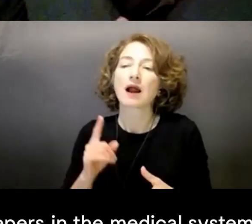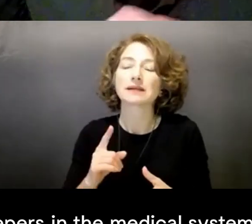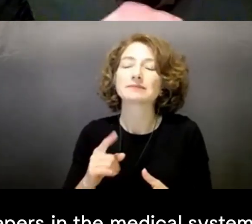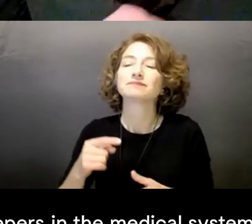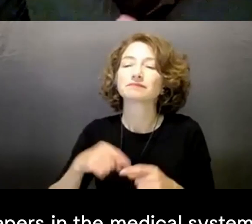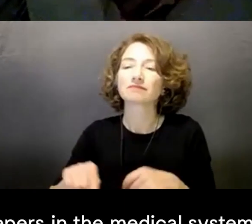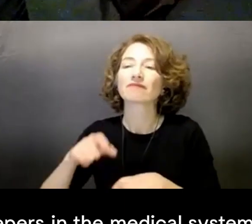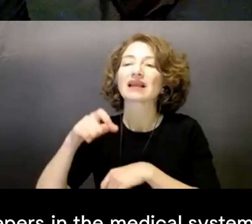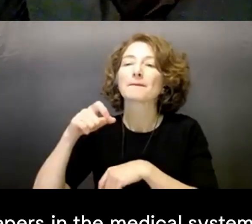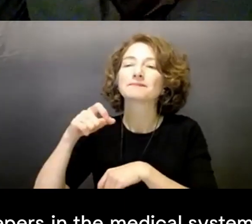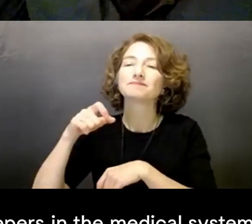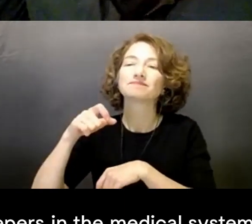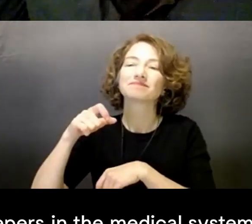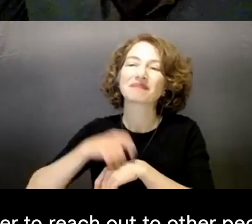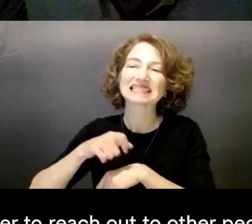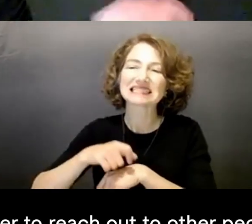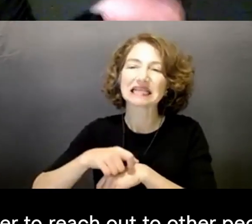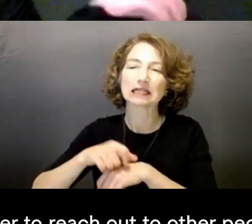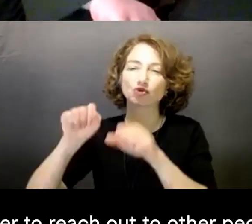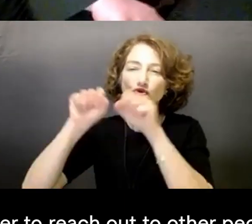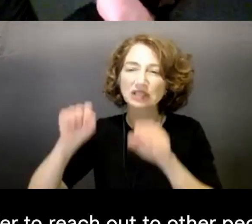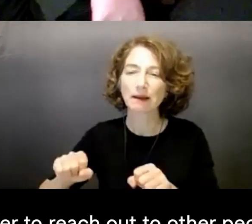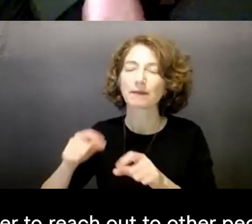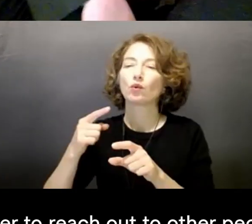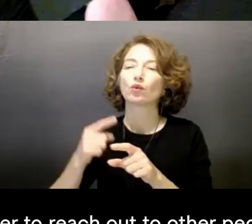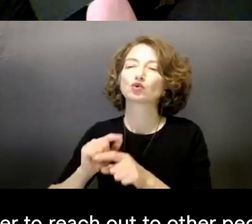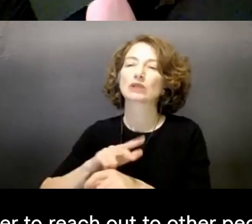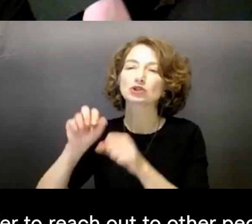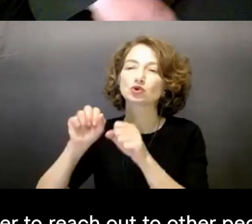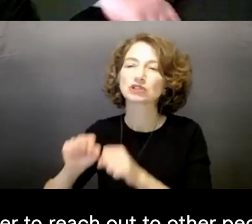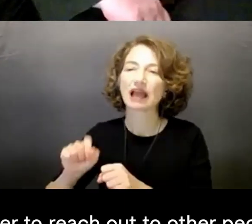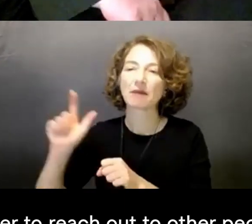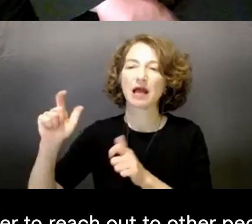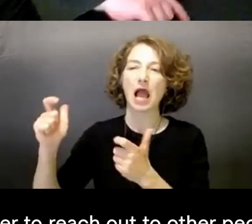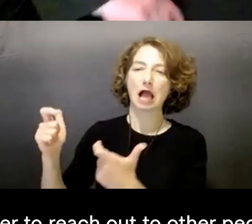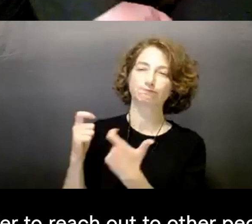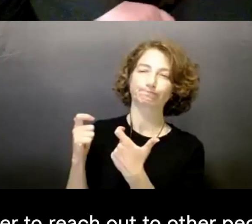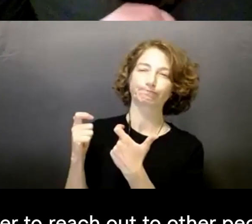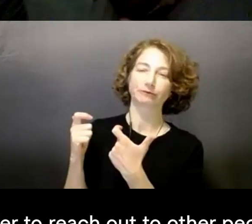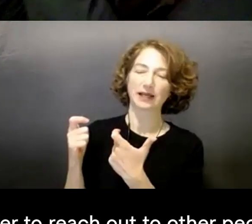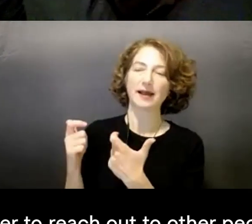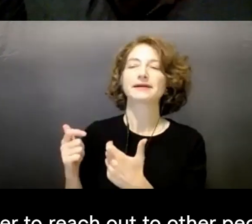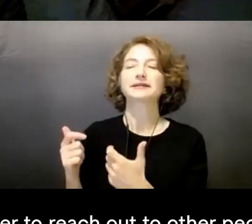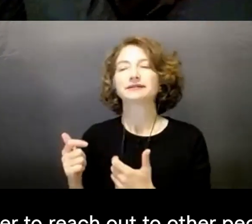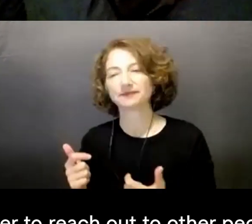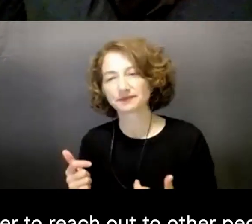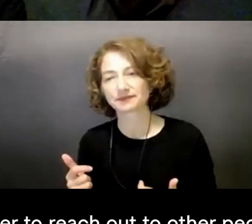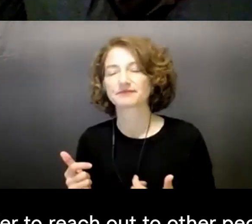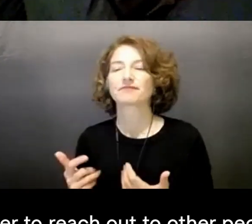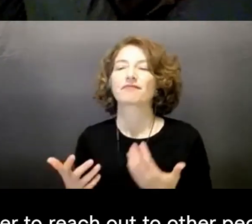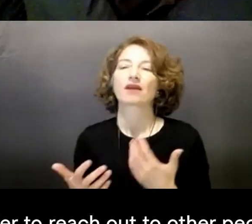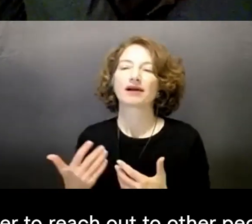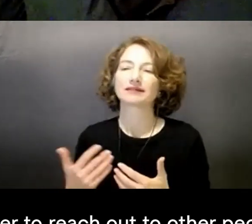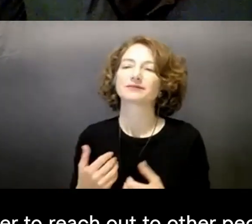medical system and the social system, that then sometimes makes it harder to reach out to other people